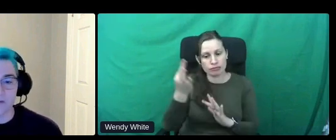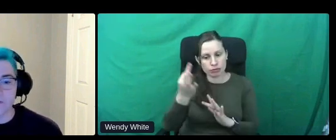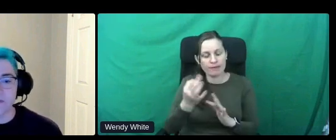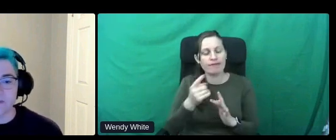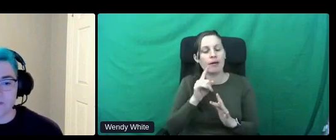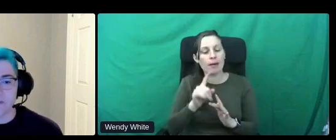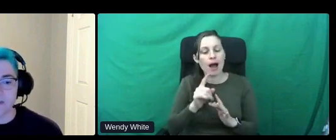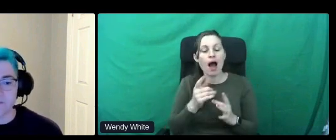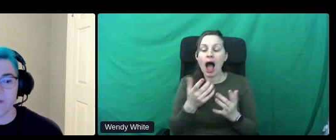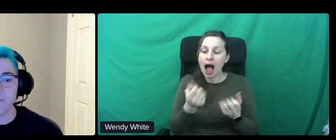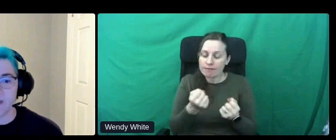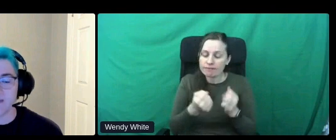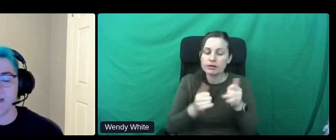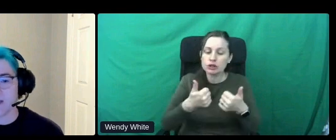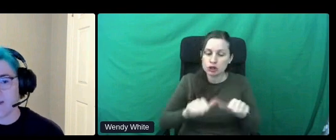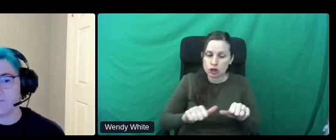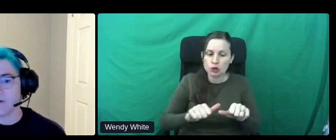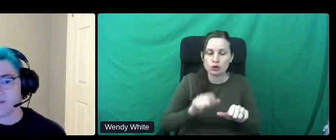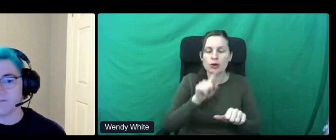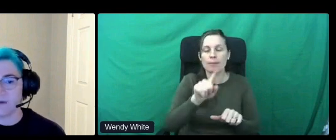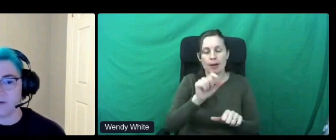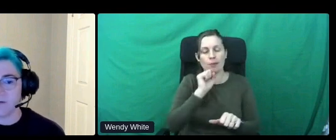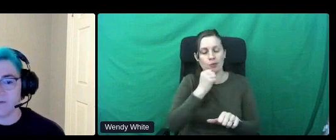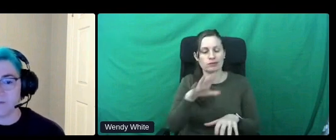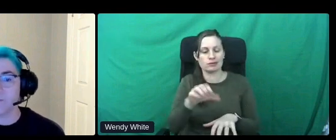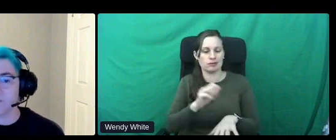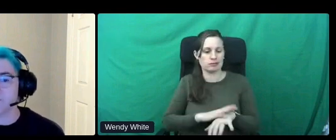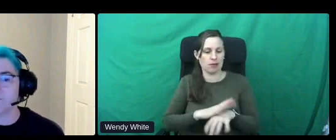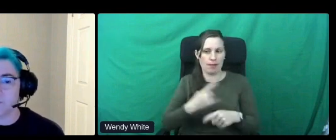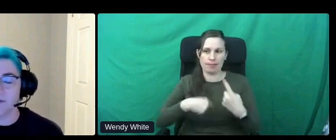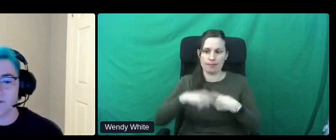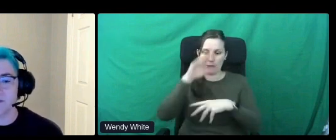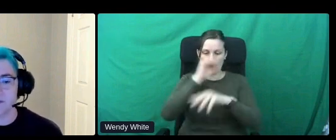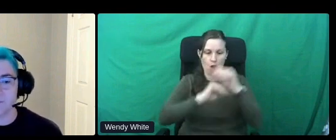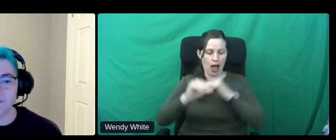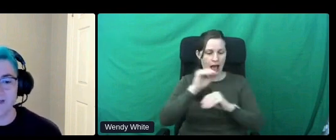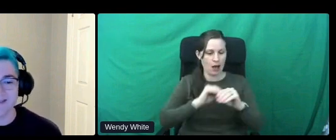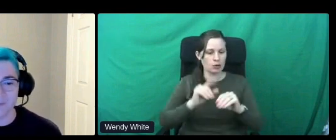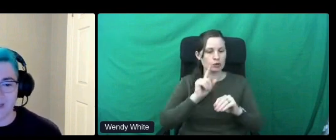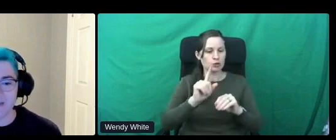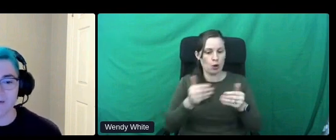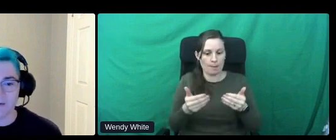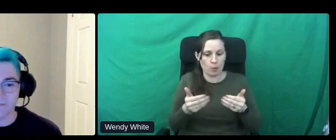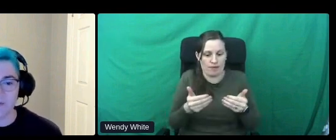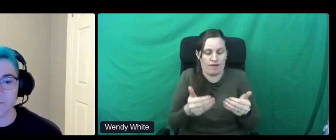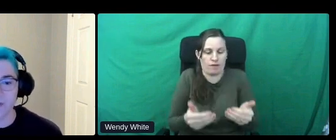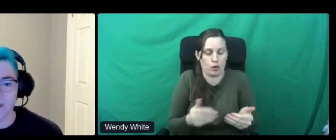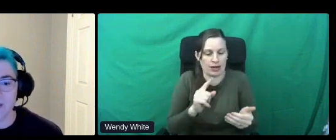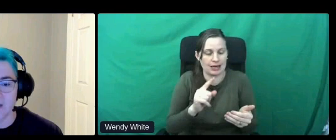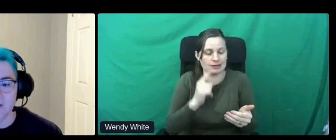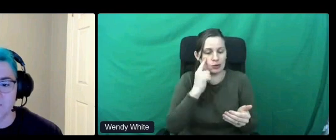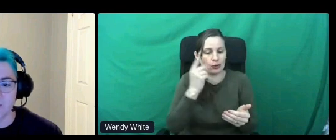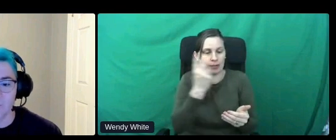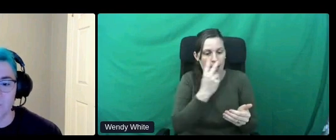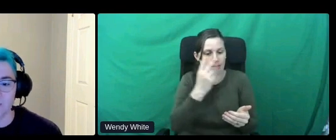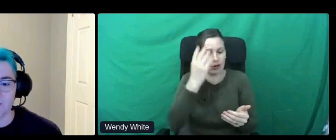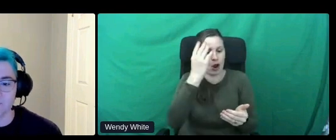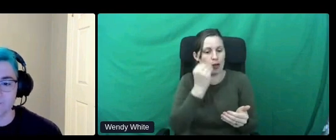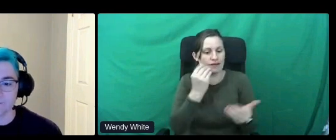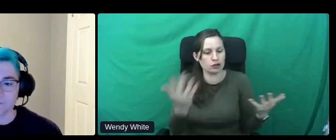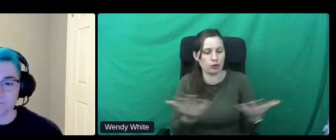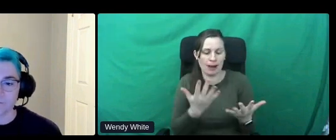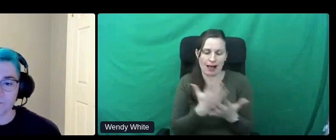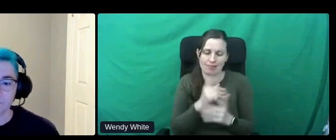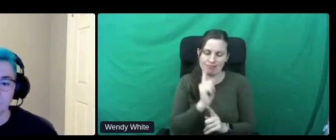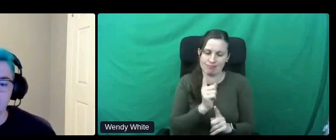probably solutions to these things, but it may take time for us to figure out. So pushing forward into blind and low vision play is very important.